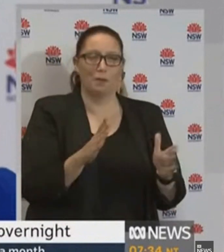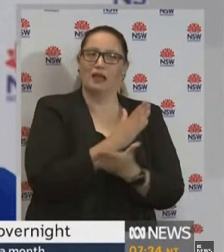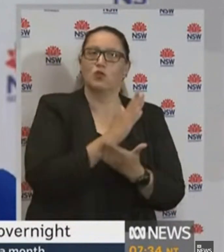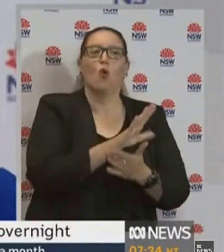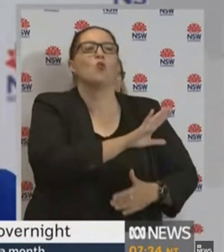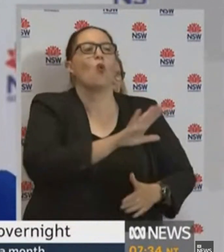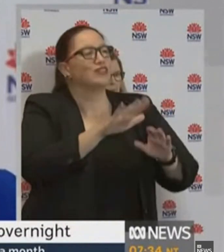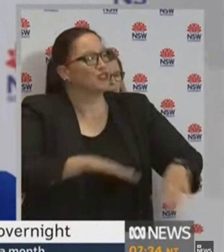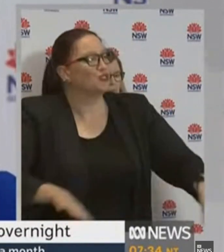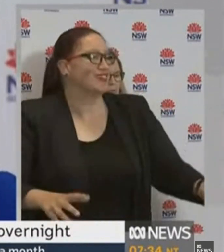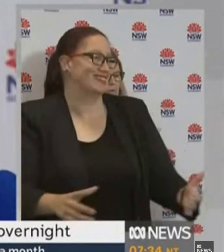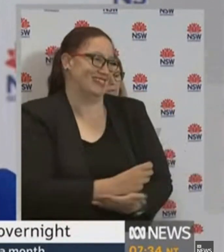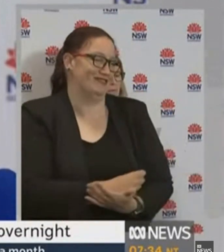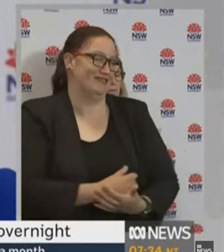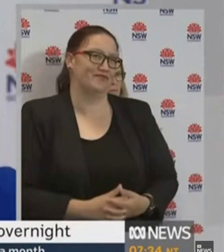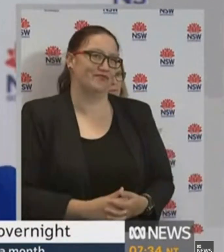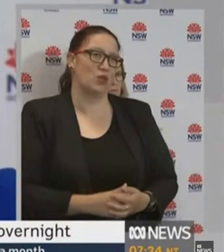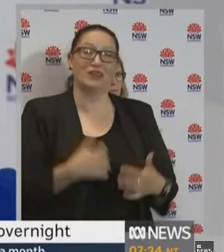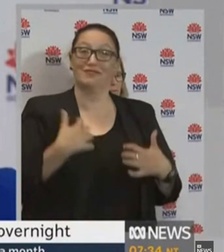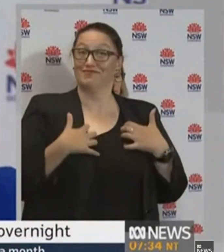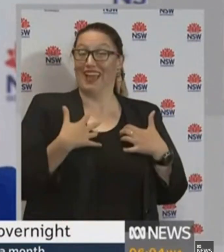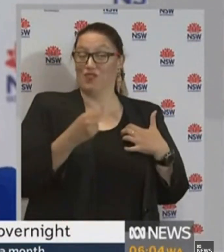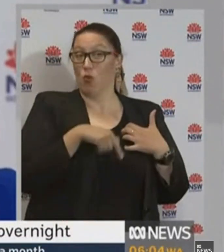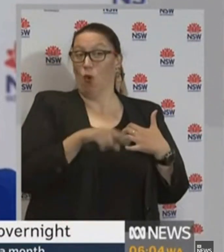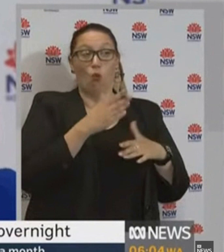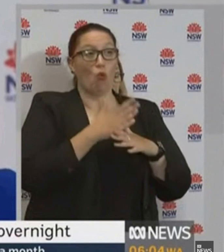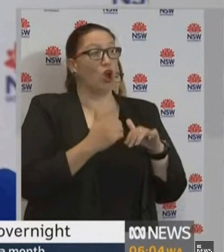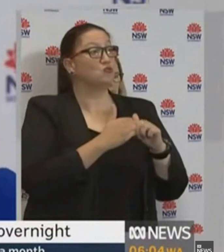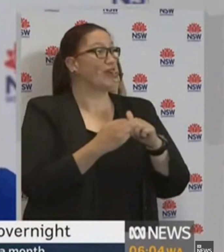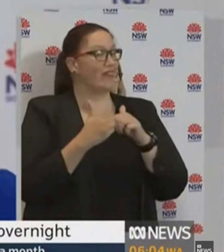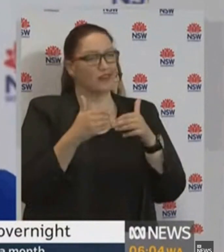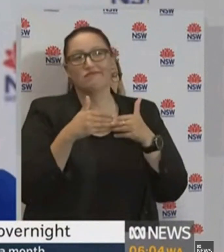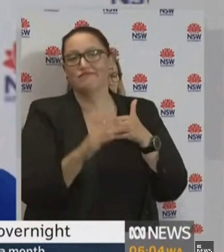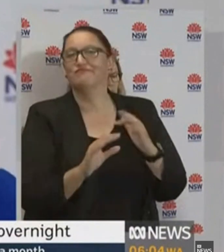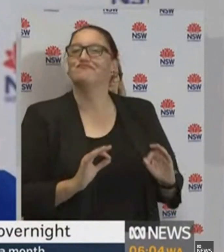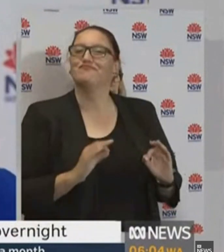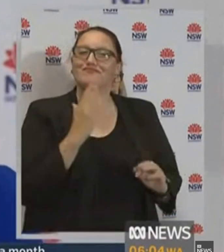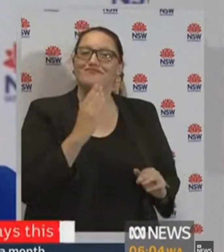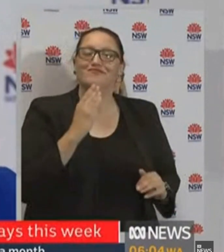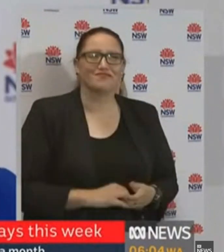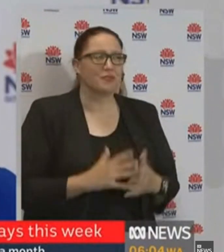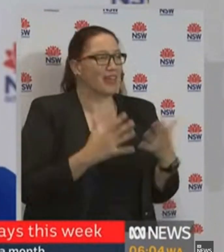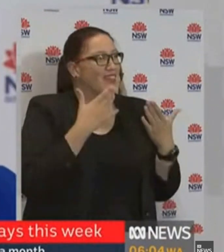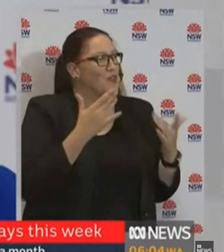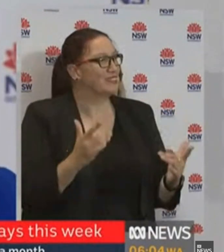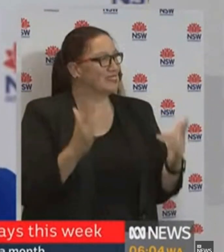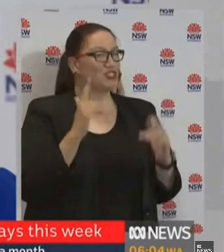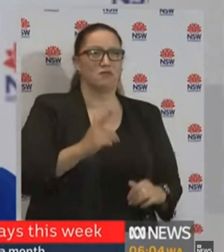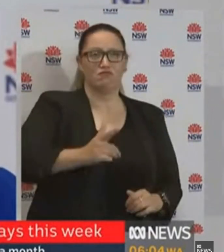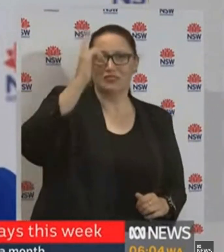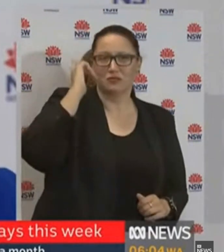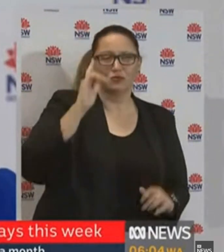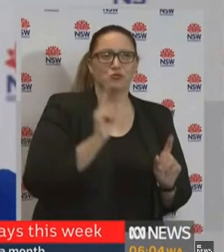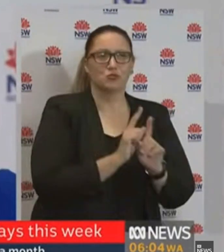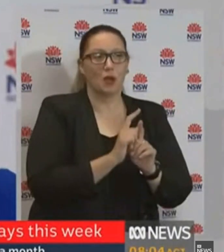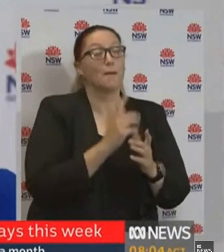forward cooperatively. We've had that already. I want to thank all of our teachers and principals, but more importantly, I want to thank